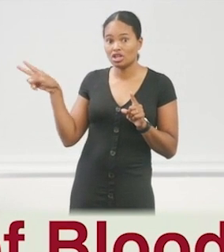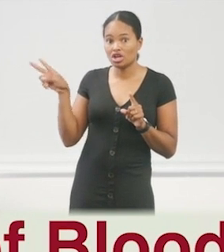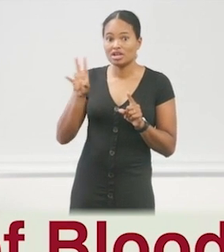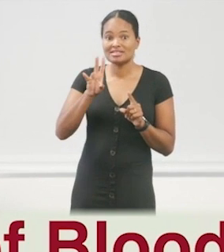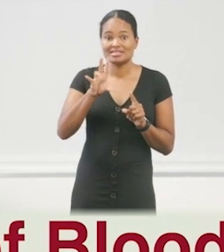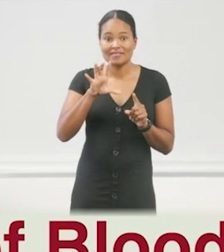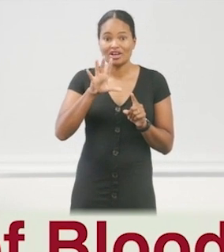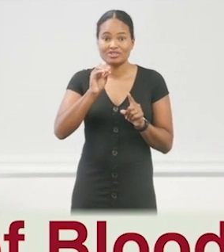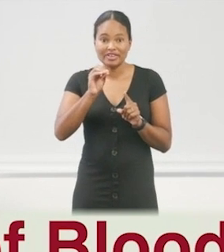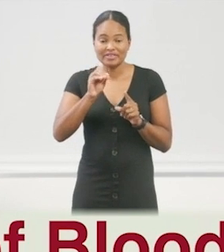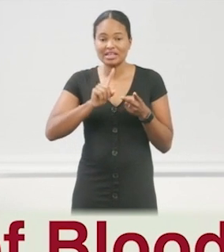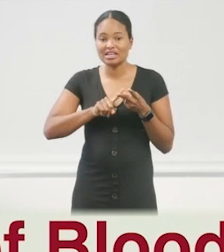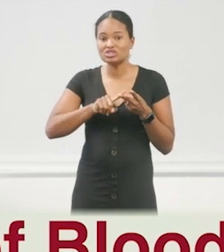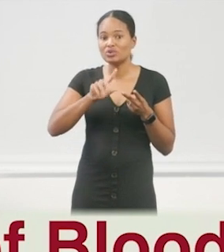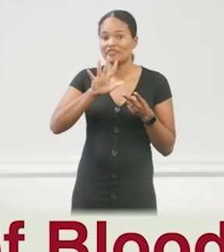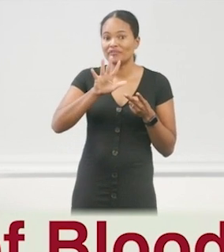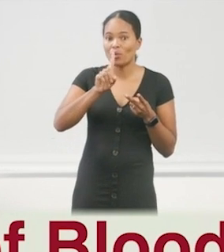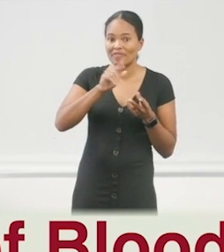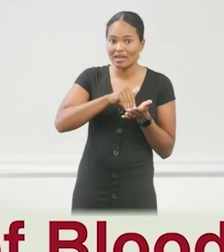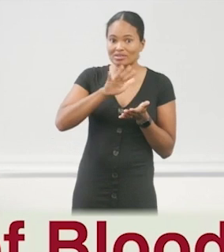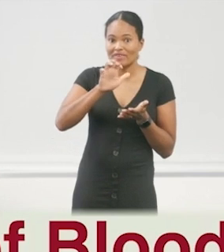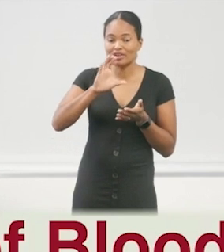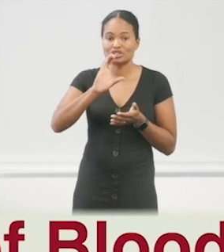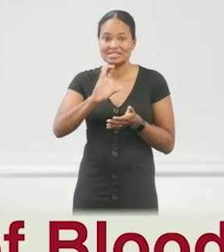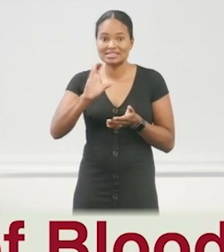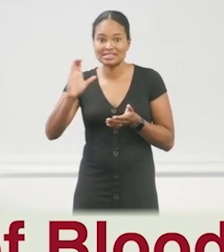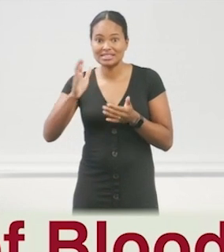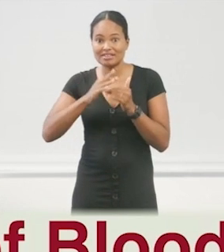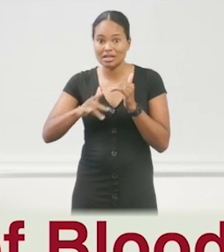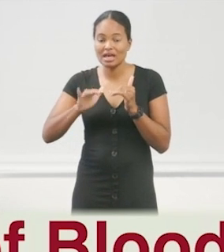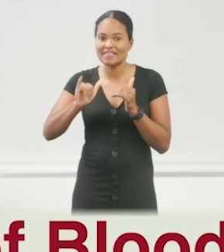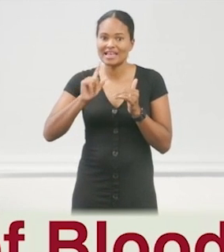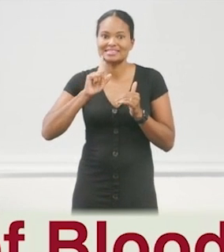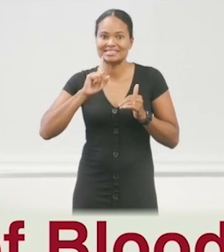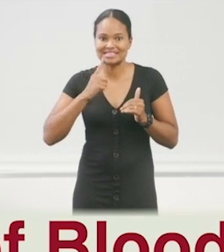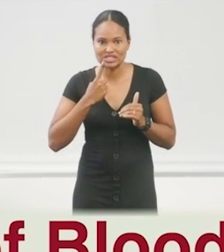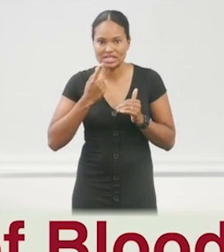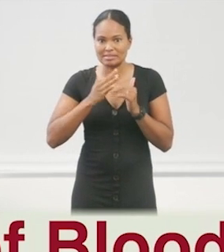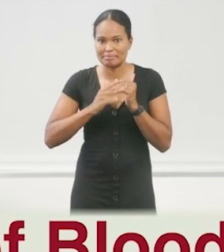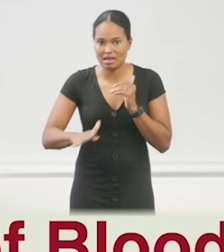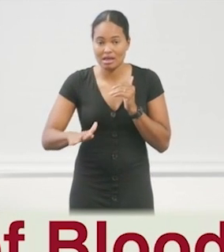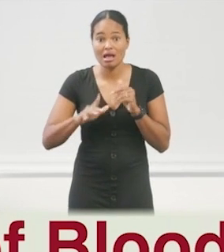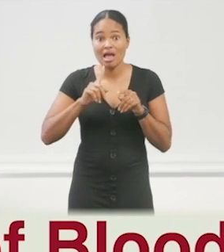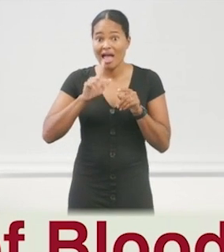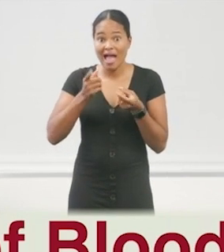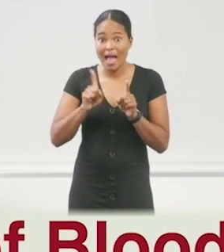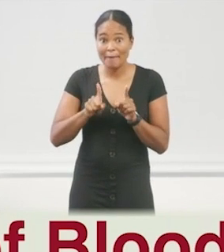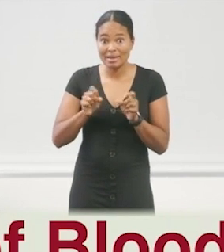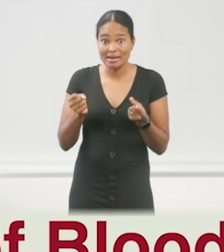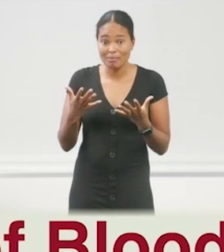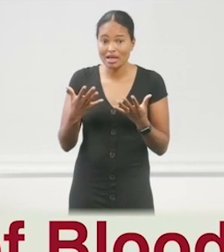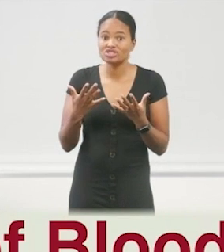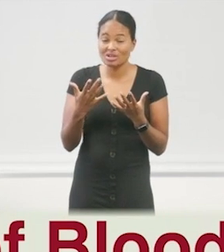750 to 1500 cc's of blood is a significant blood loss. That's a minute and a half on a